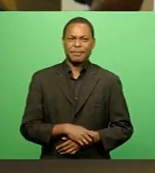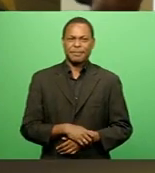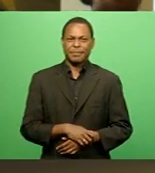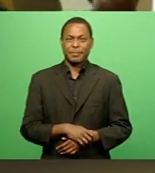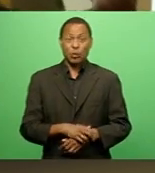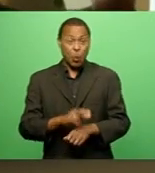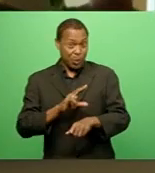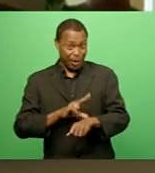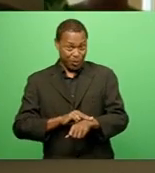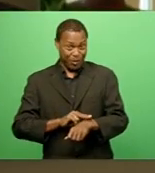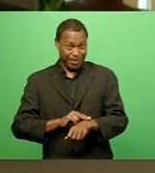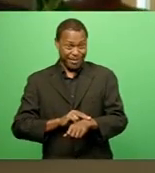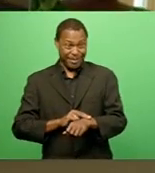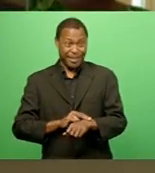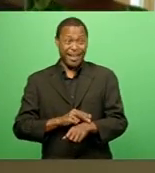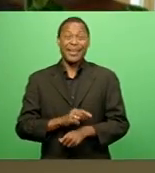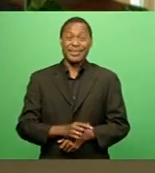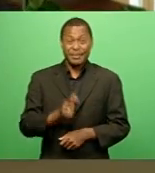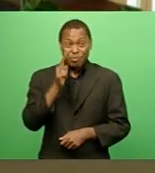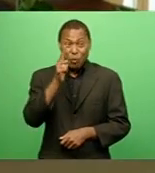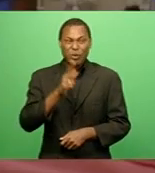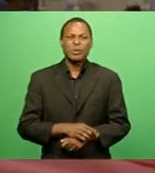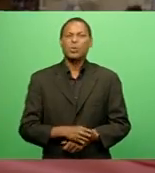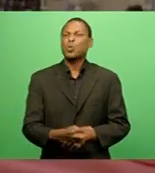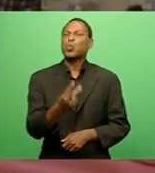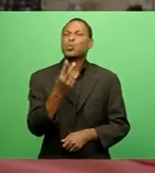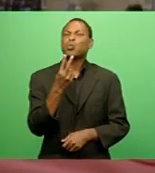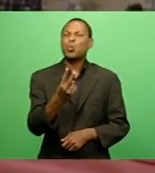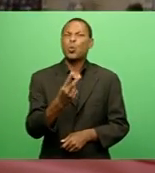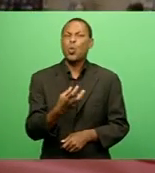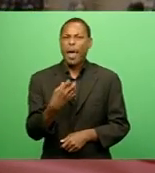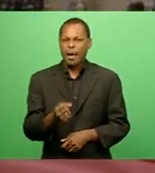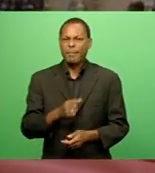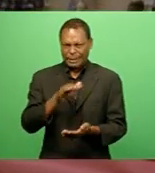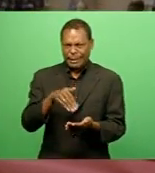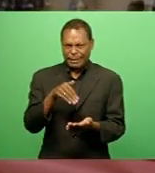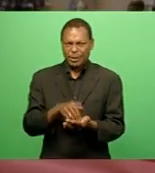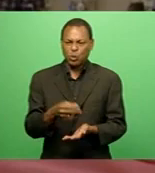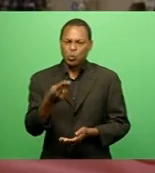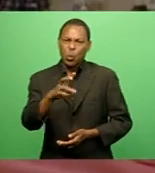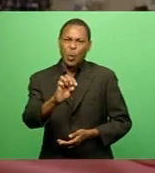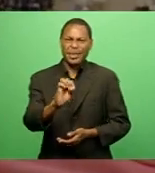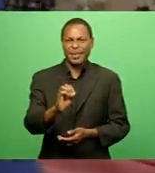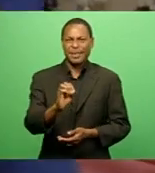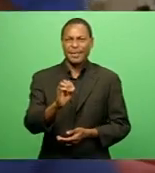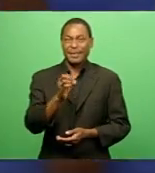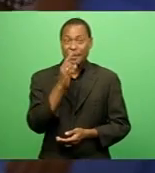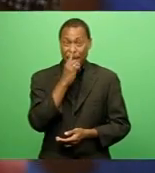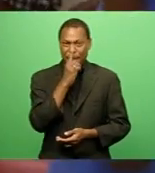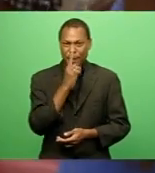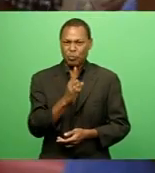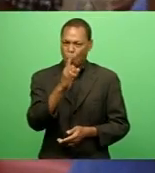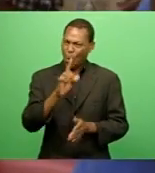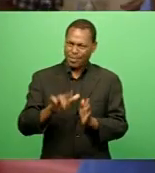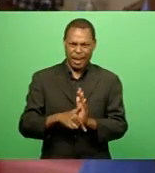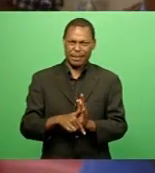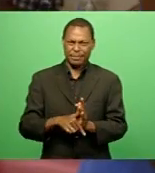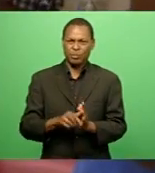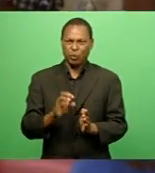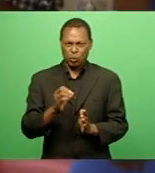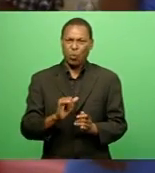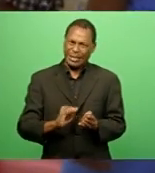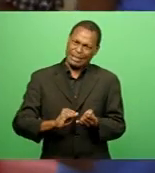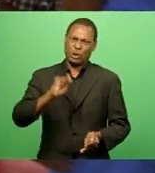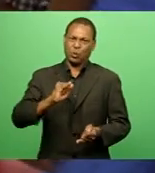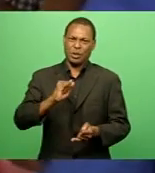Anis Taid says currently they run 2 nephrology clinics with 20 patients at a time, and they expect this to increase. In